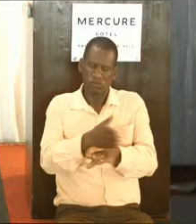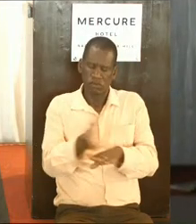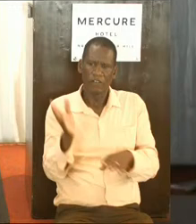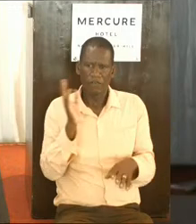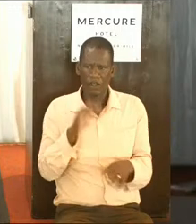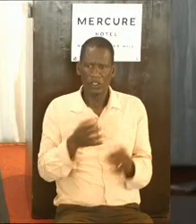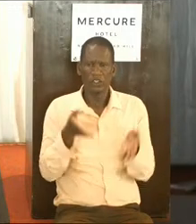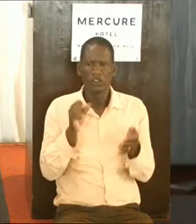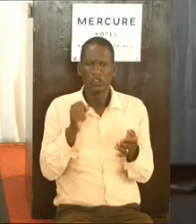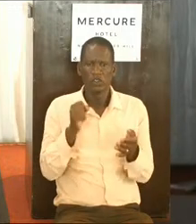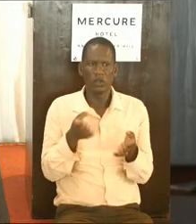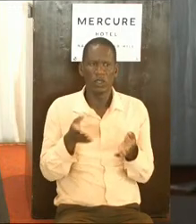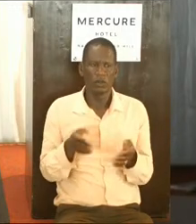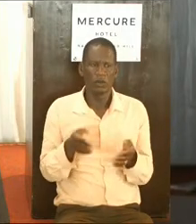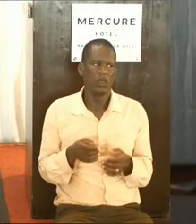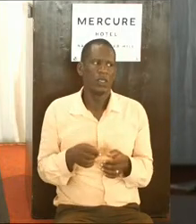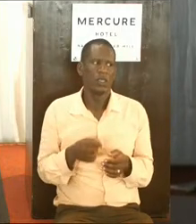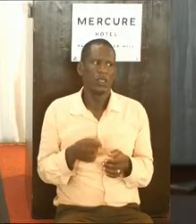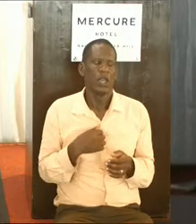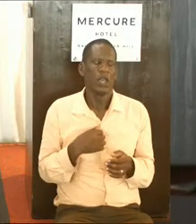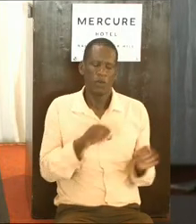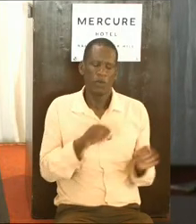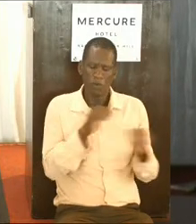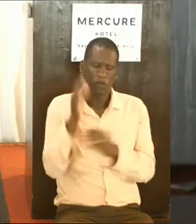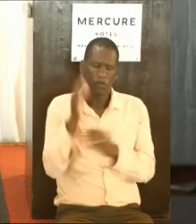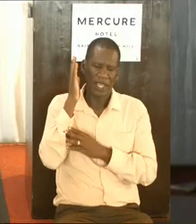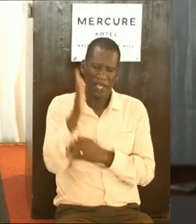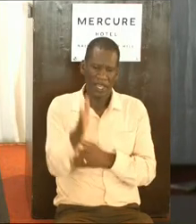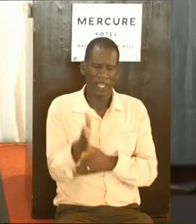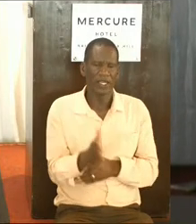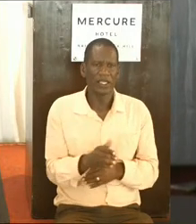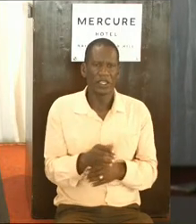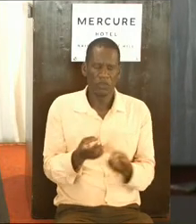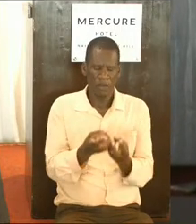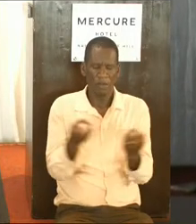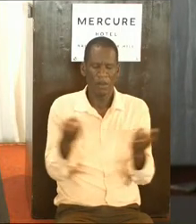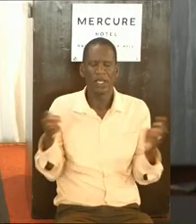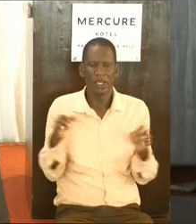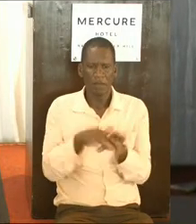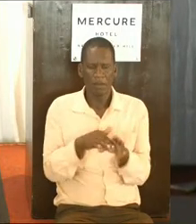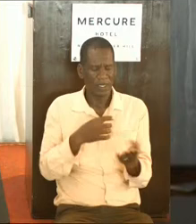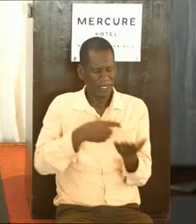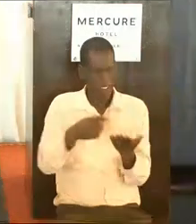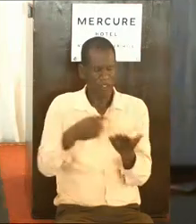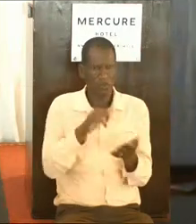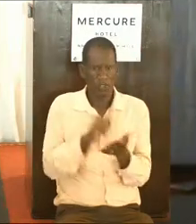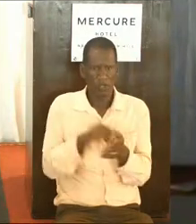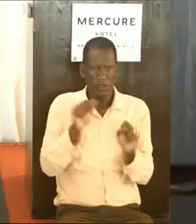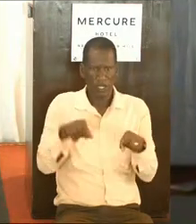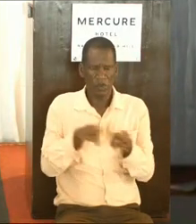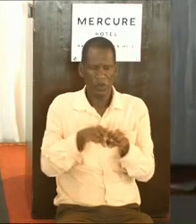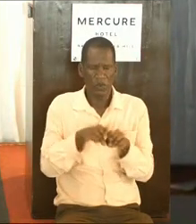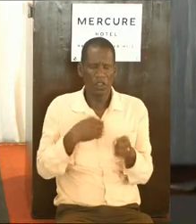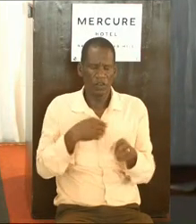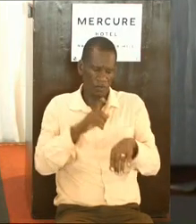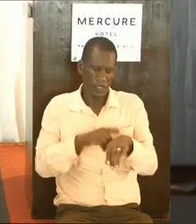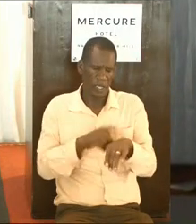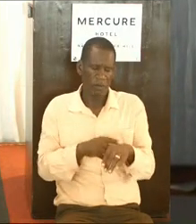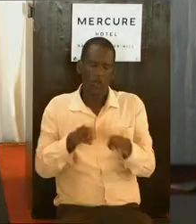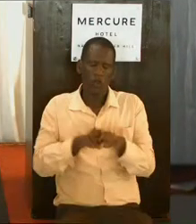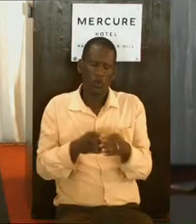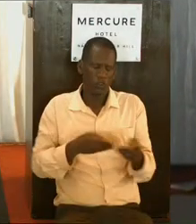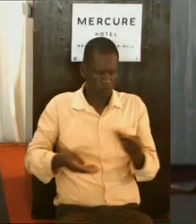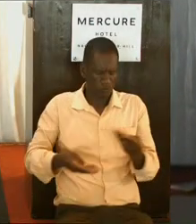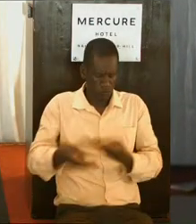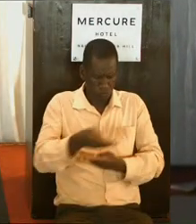so I I will jump straight into the panelists discussion so that we can also have time to also